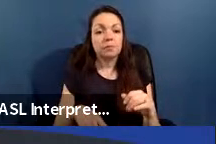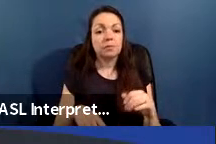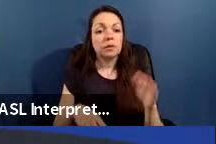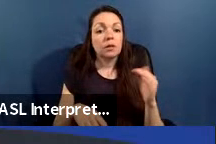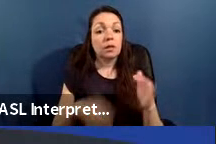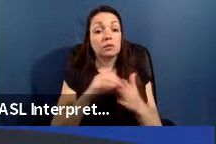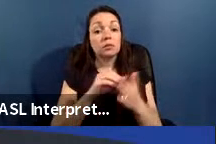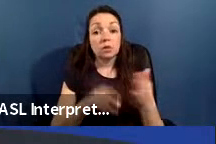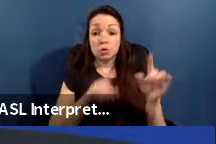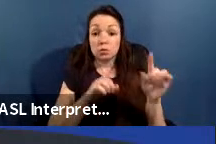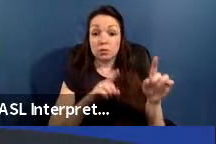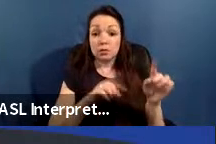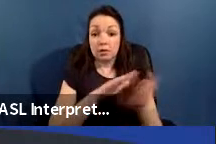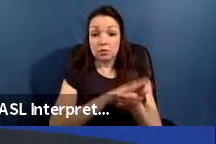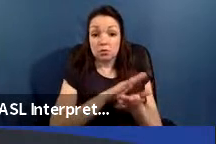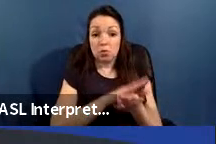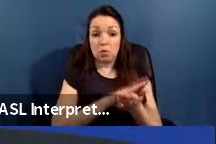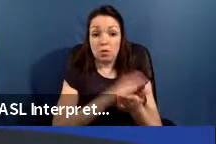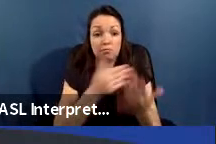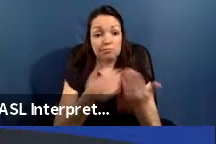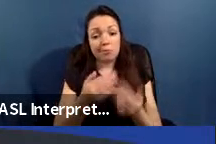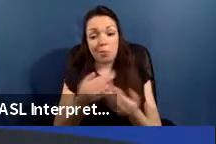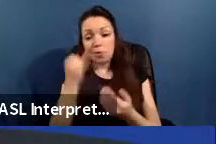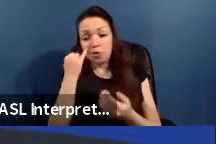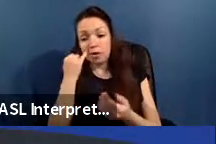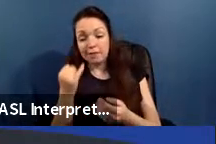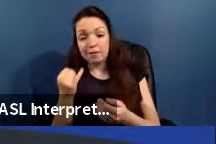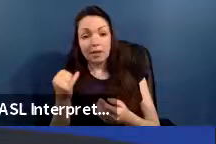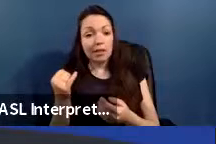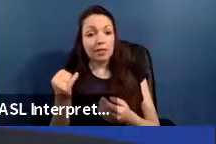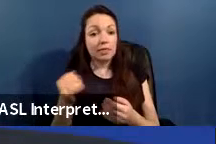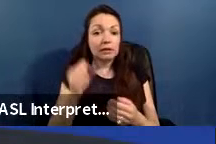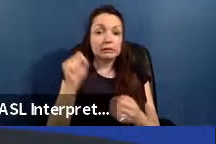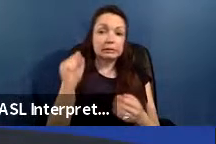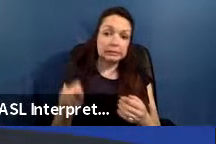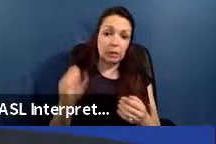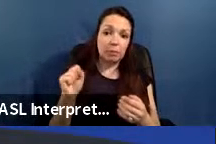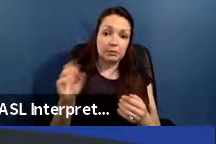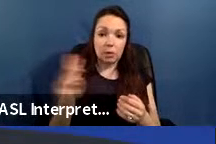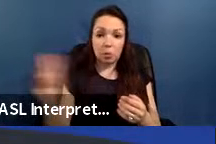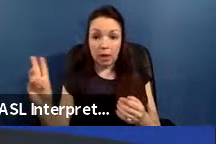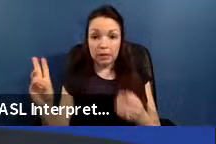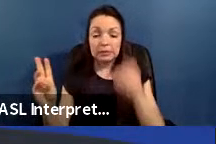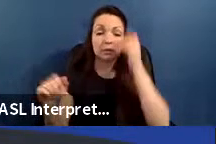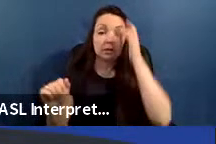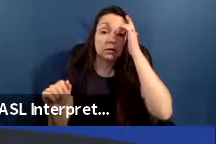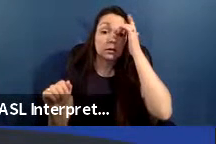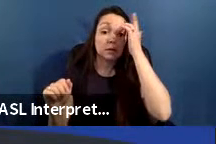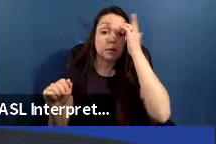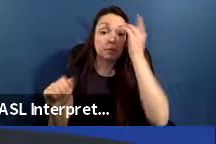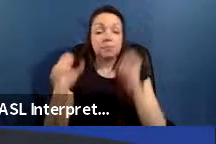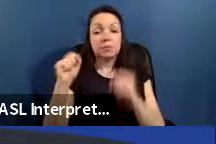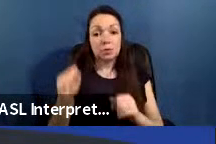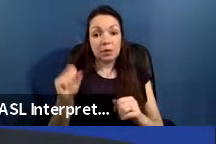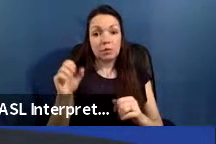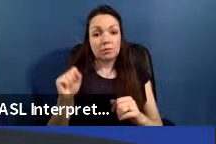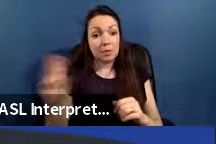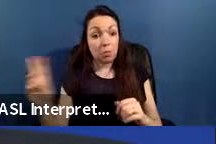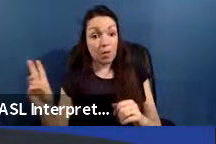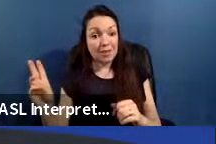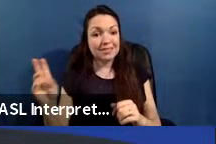students attending a school and whether or not they reside in Invest Southwest areas. So Invest Southwest areas have been identified as